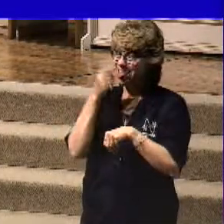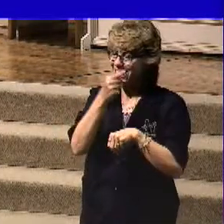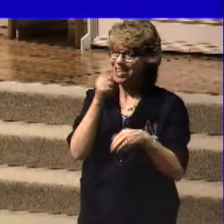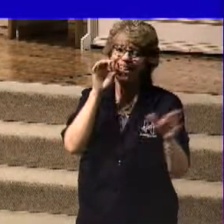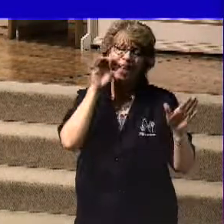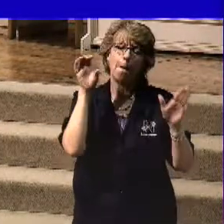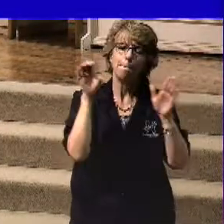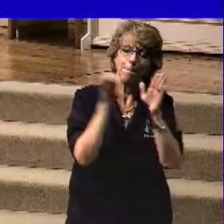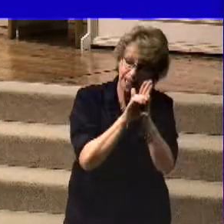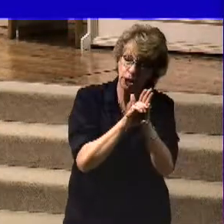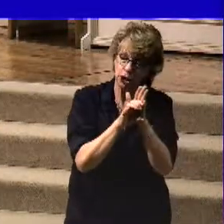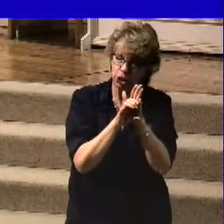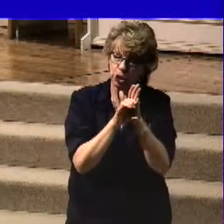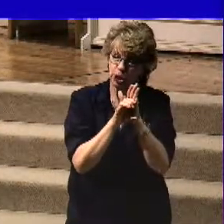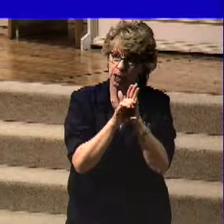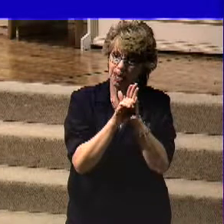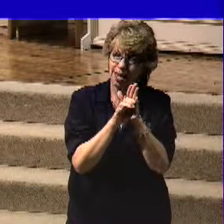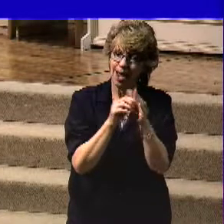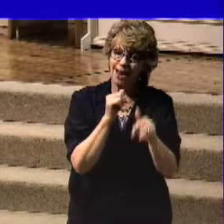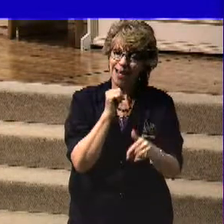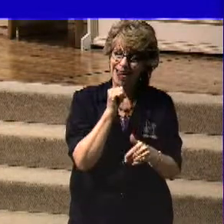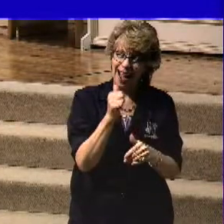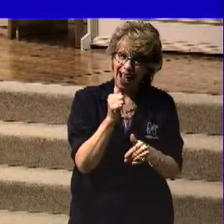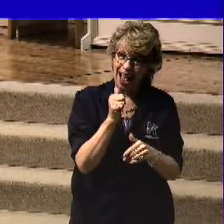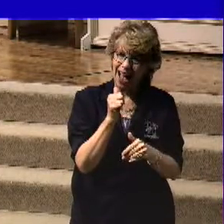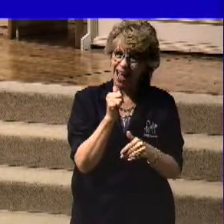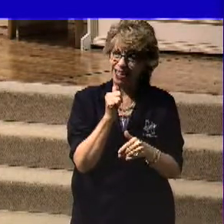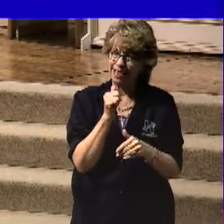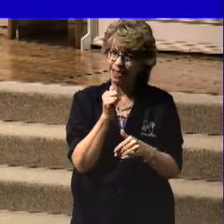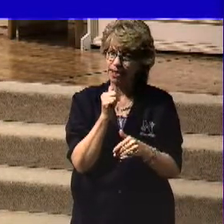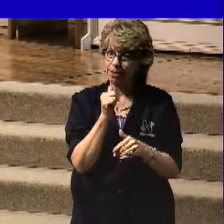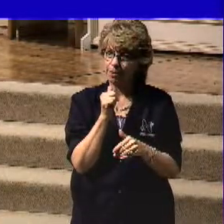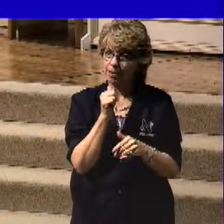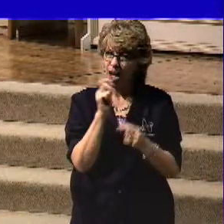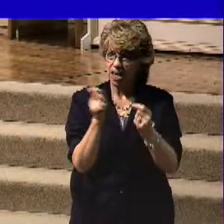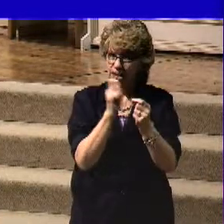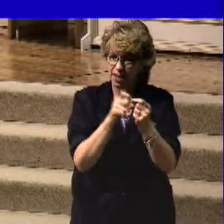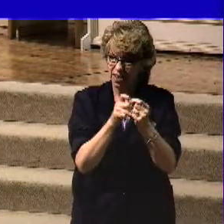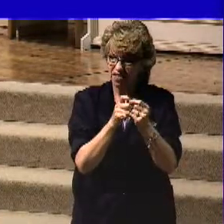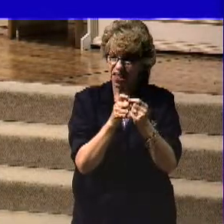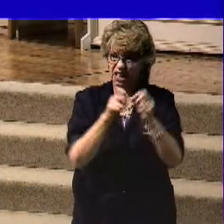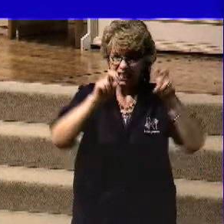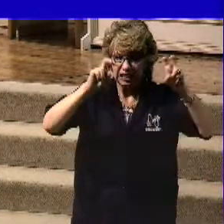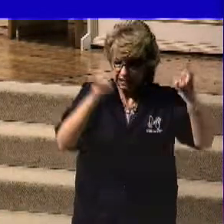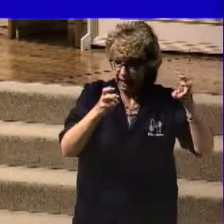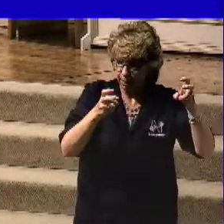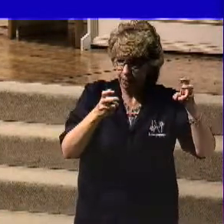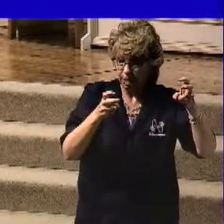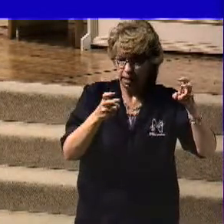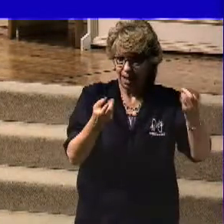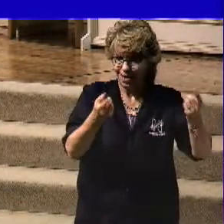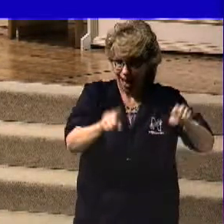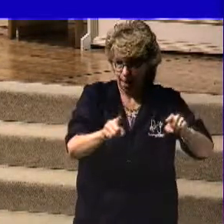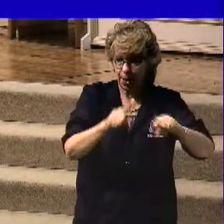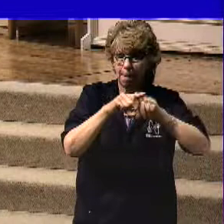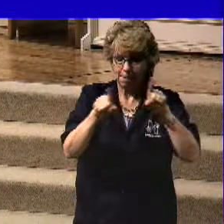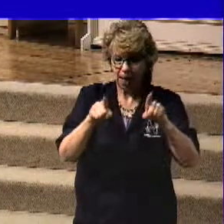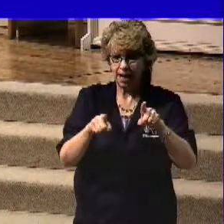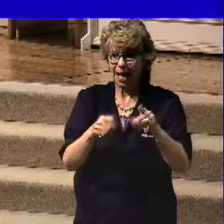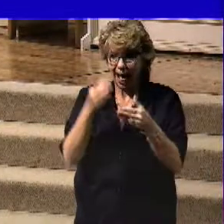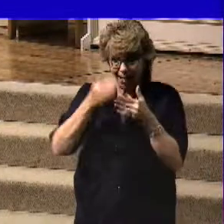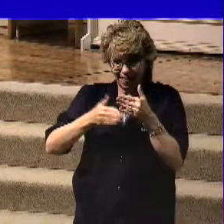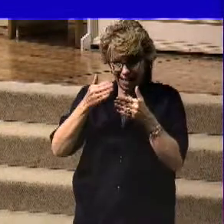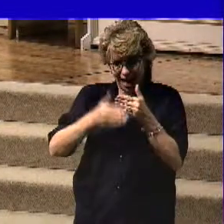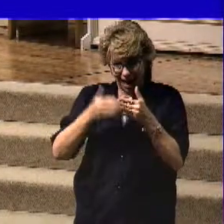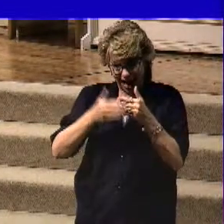picture, that it is not a direct statement that this is what's happening. But it's at the end of